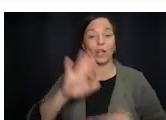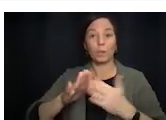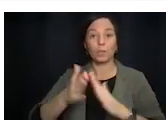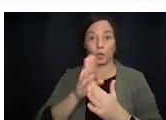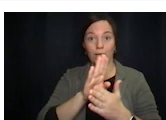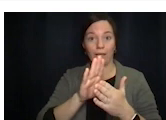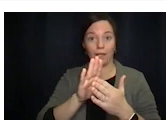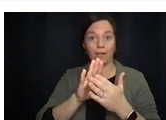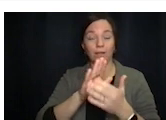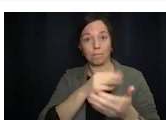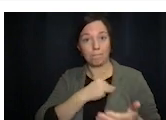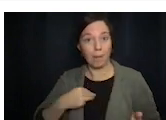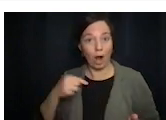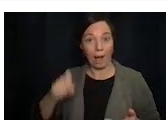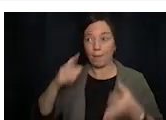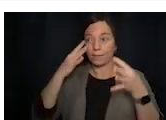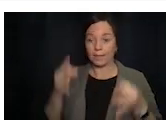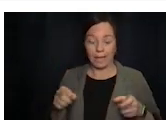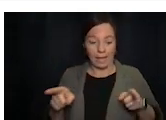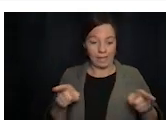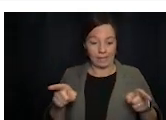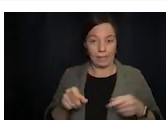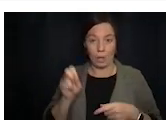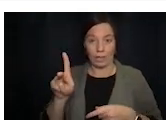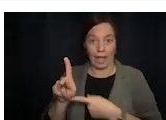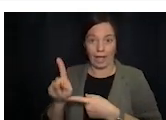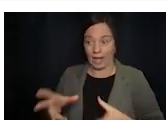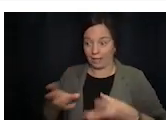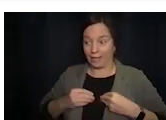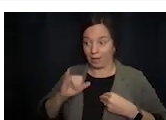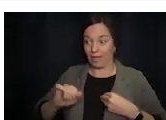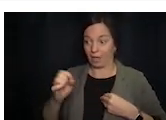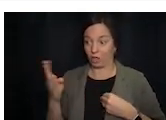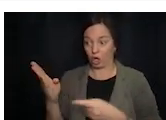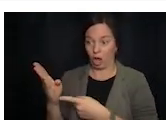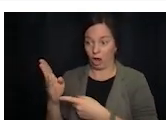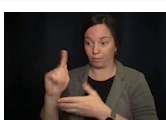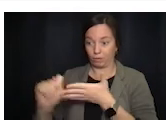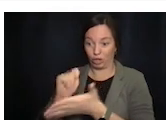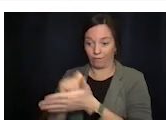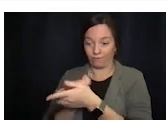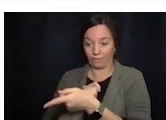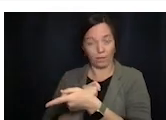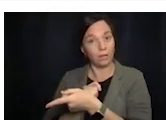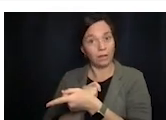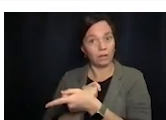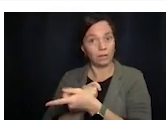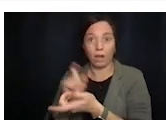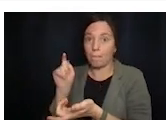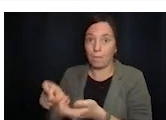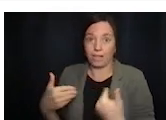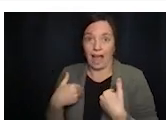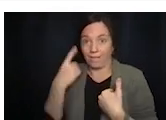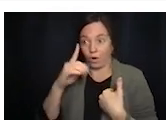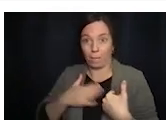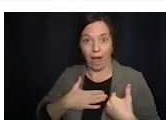make a choice between taking that shift at work for my job that is key to my survival and coming